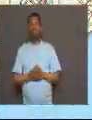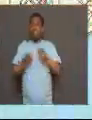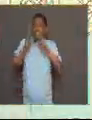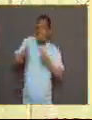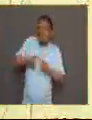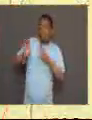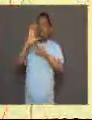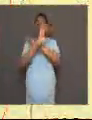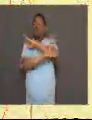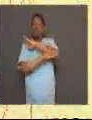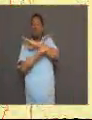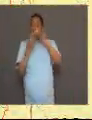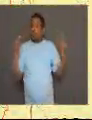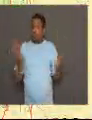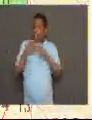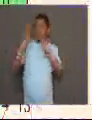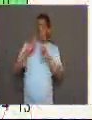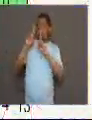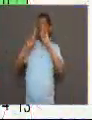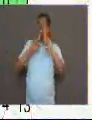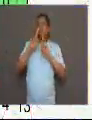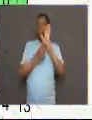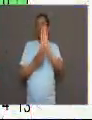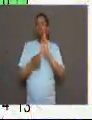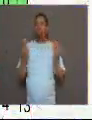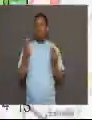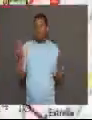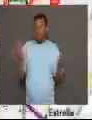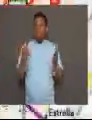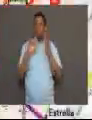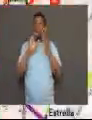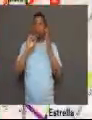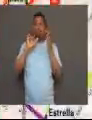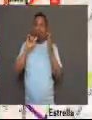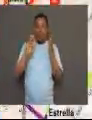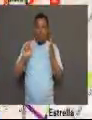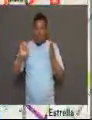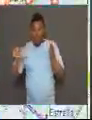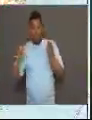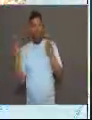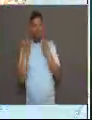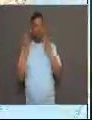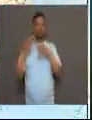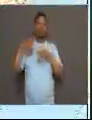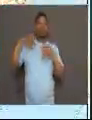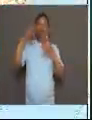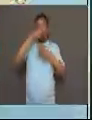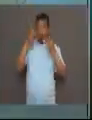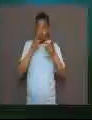Different countries use different signs and symbols on their topographic